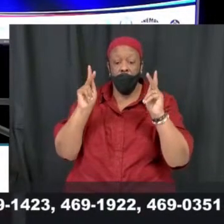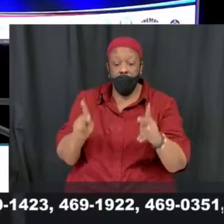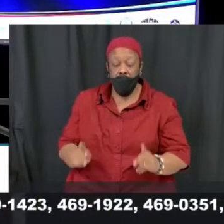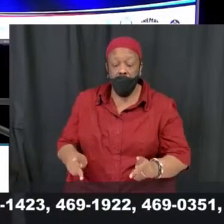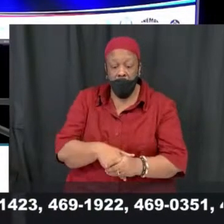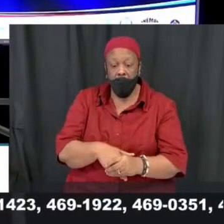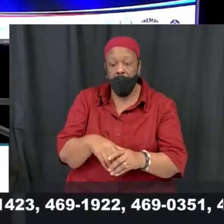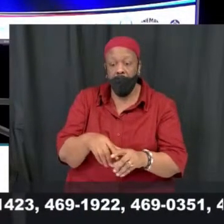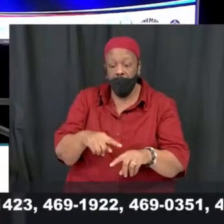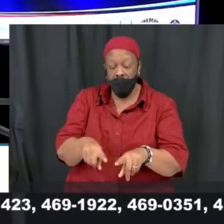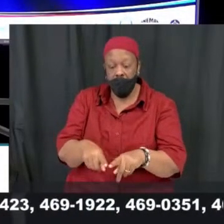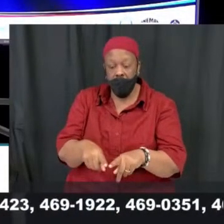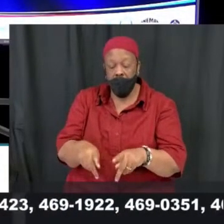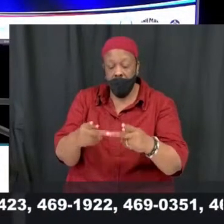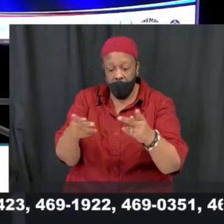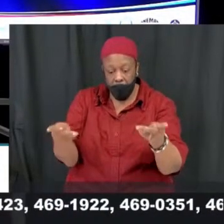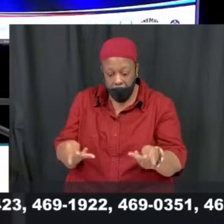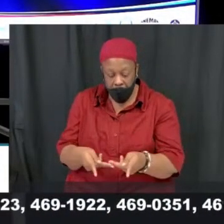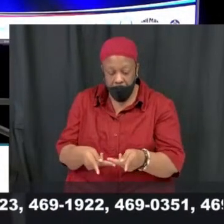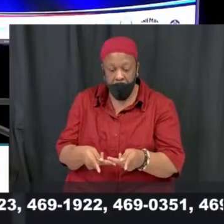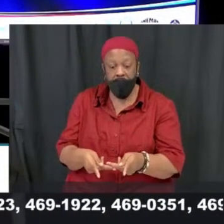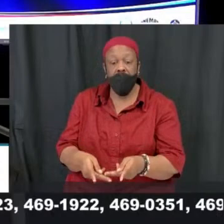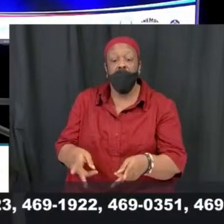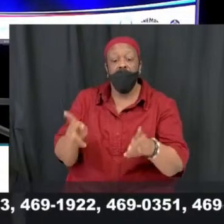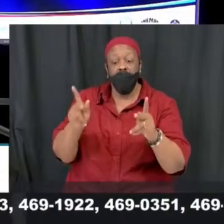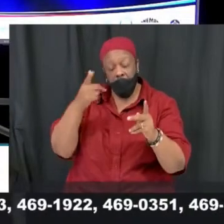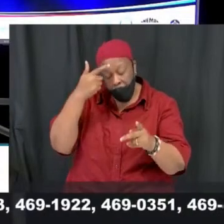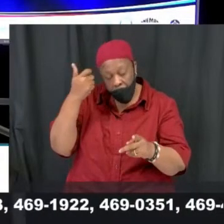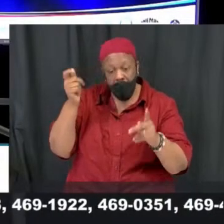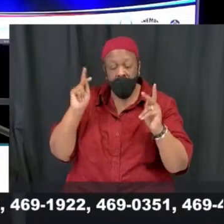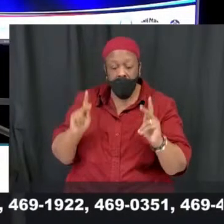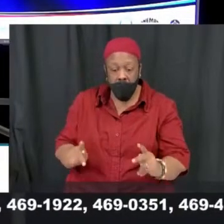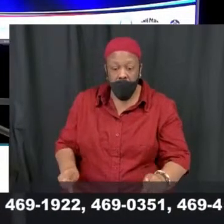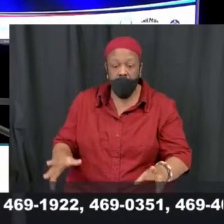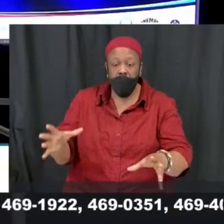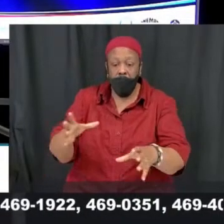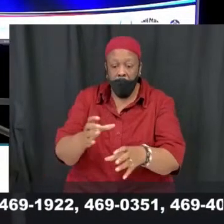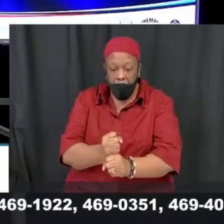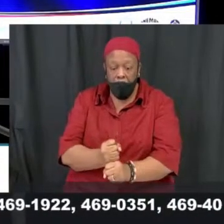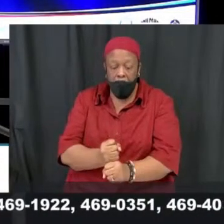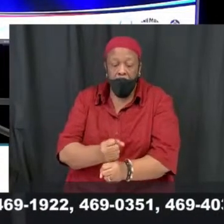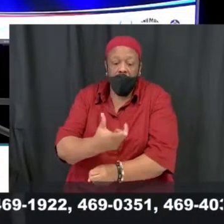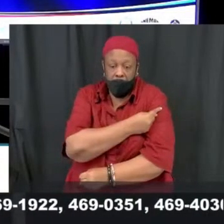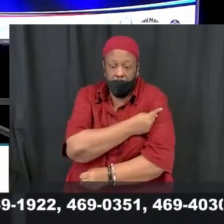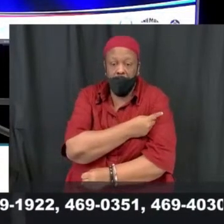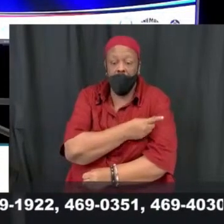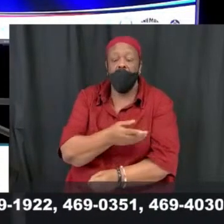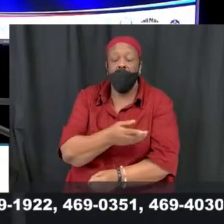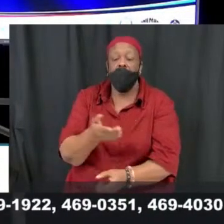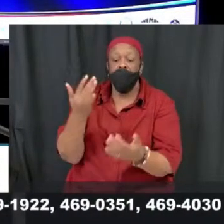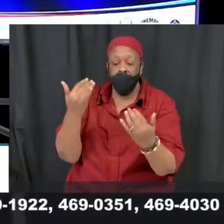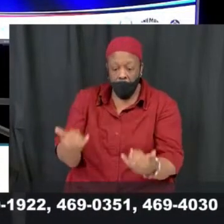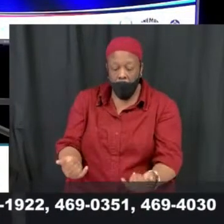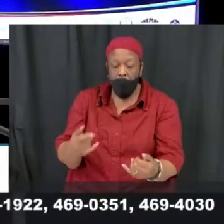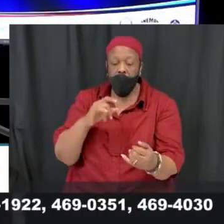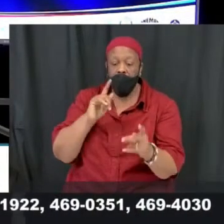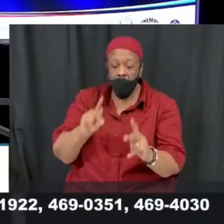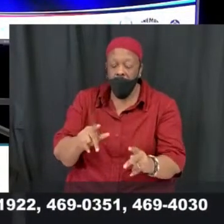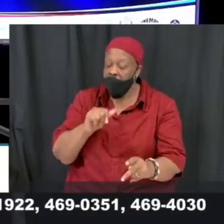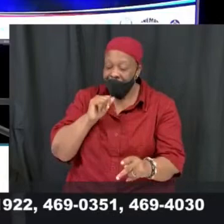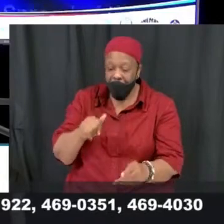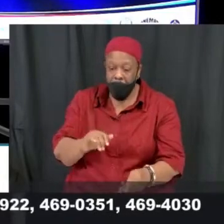In the United States, deaths are down 99% because of vaccination. In the United States, the economy is projected